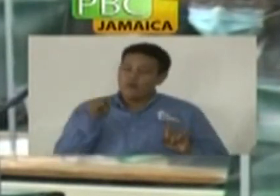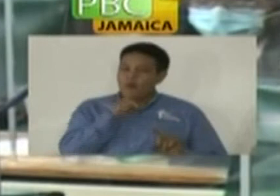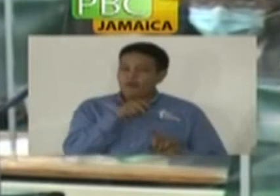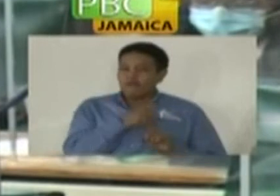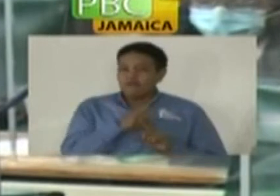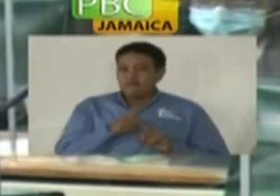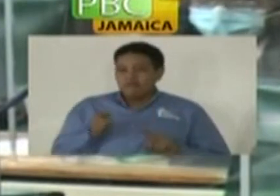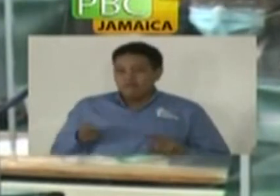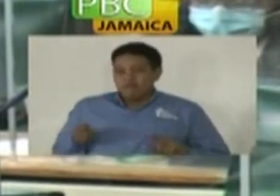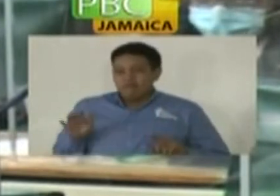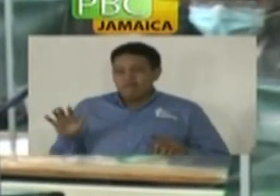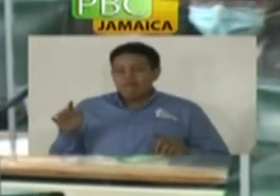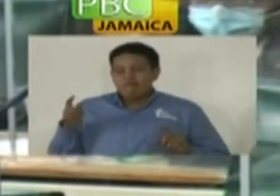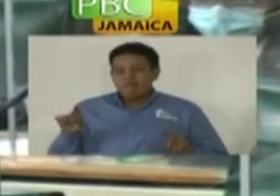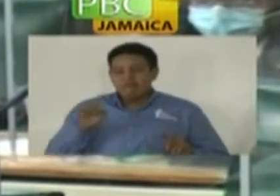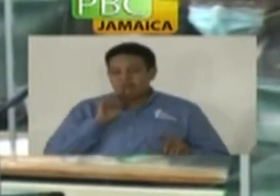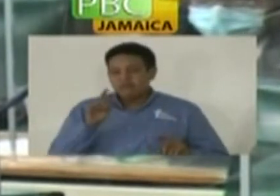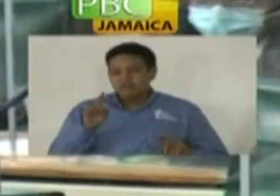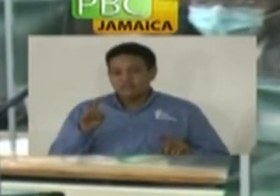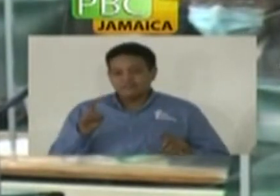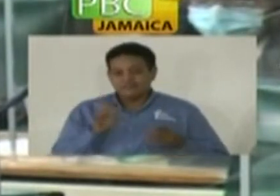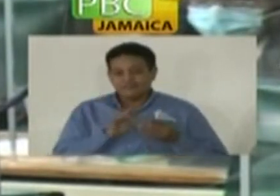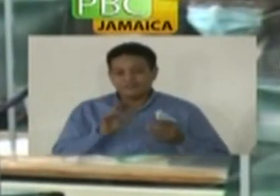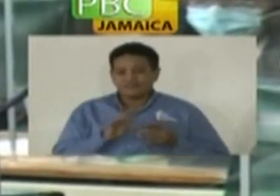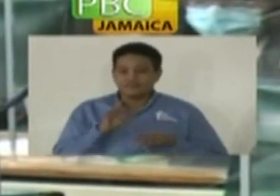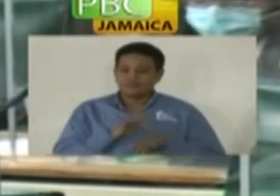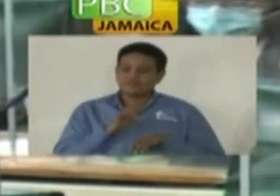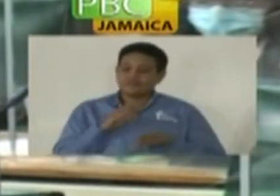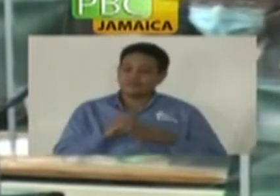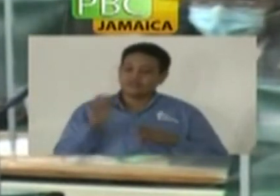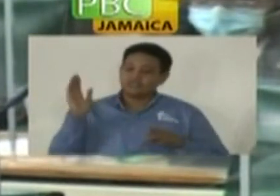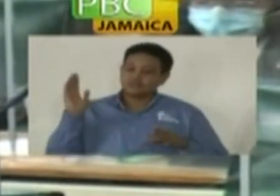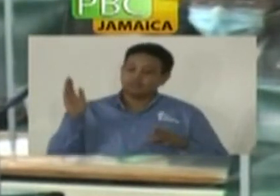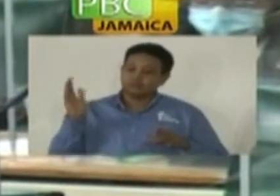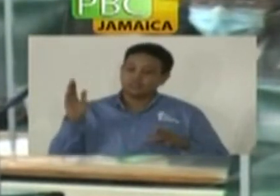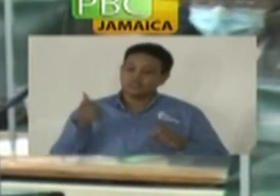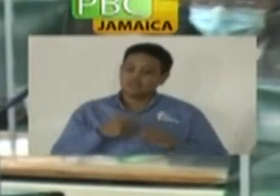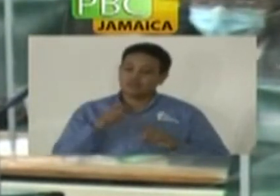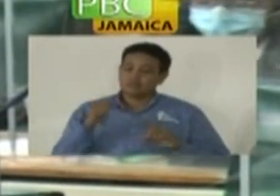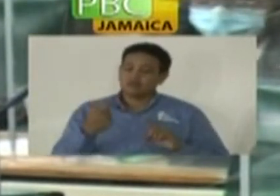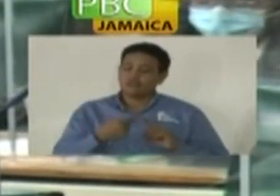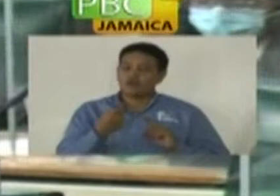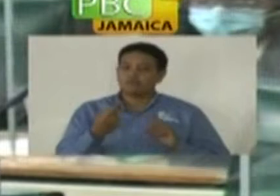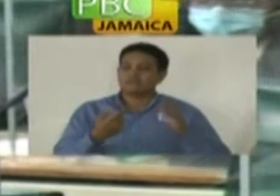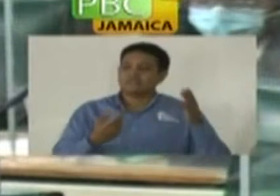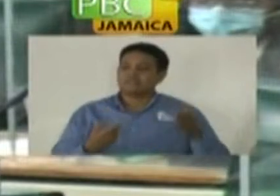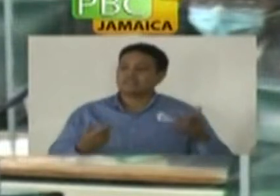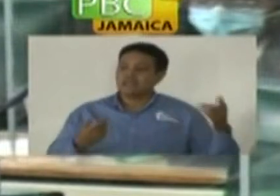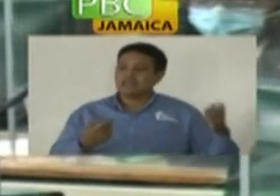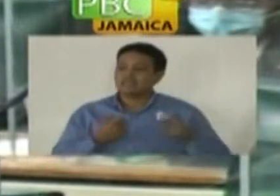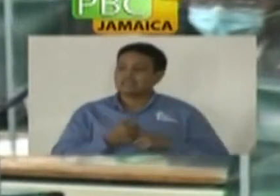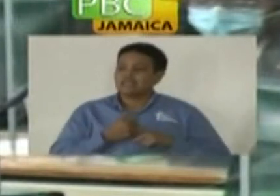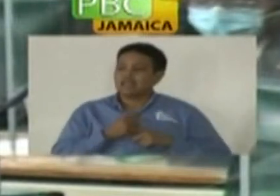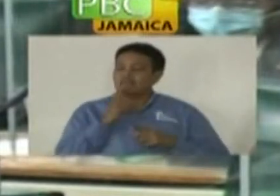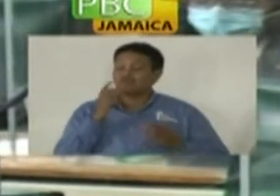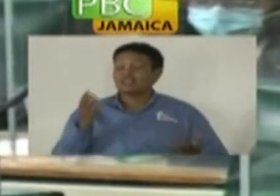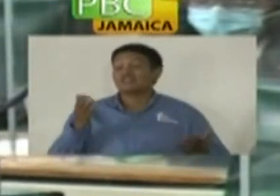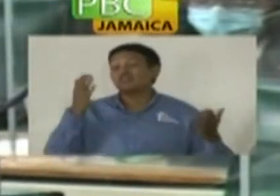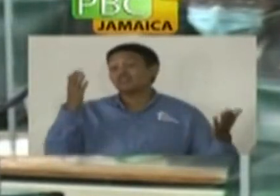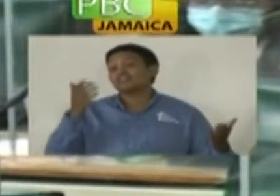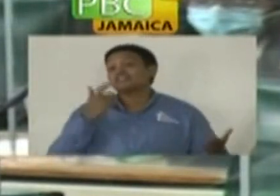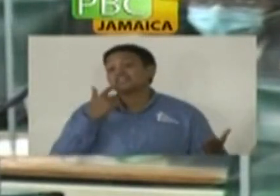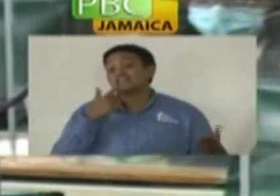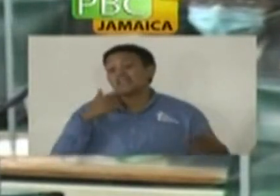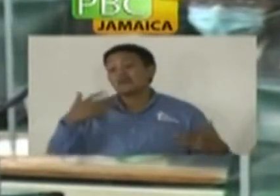the judiciary. And it was very much stated earlier in the presentations from the other side. And there was even the suggestion